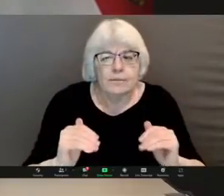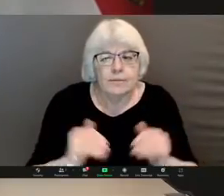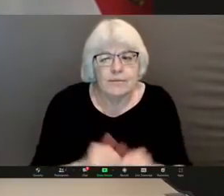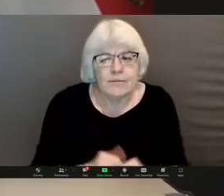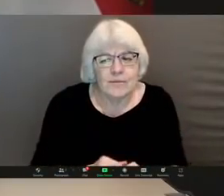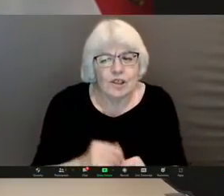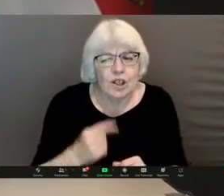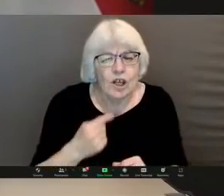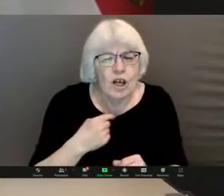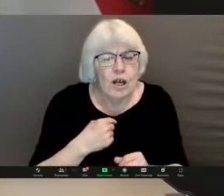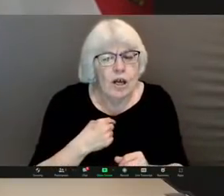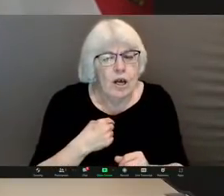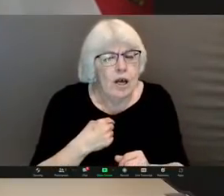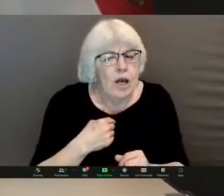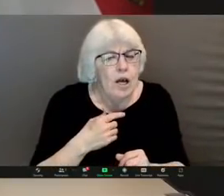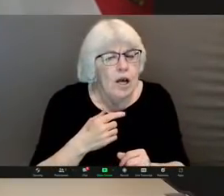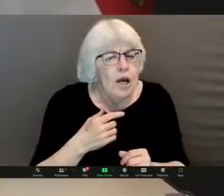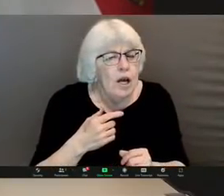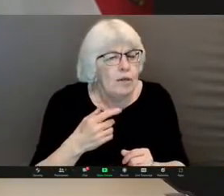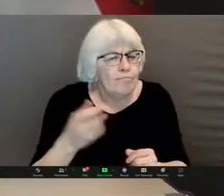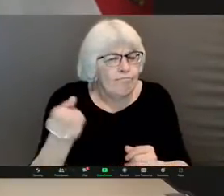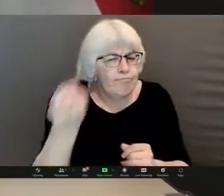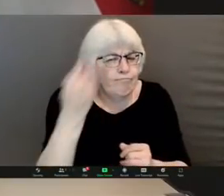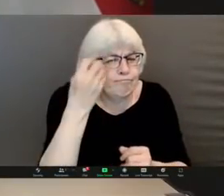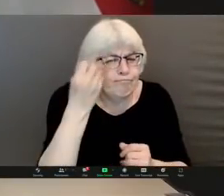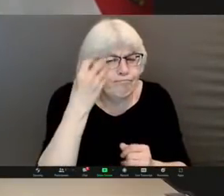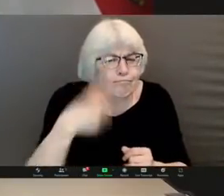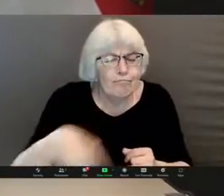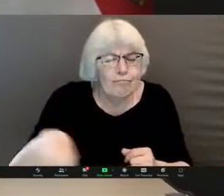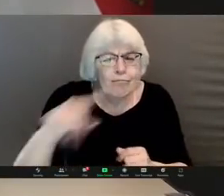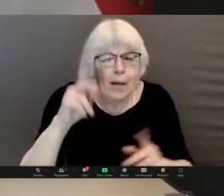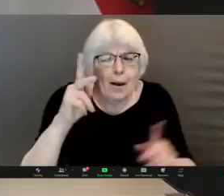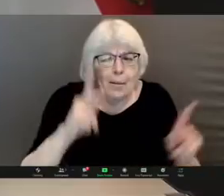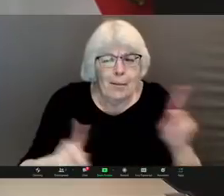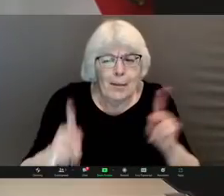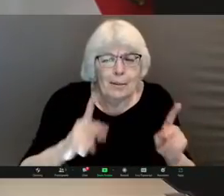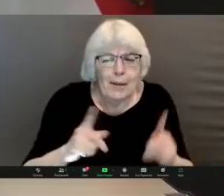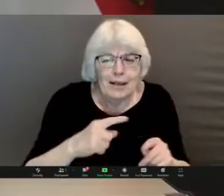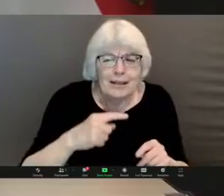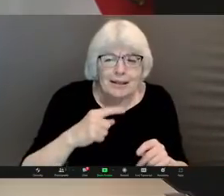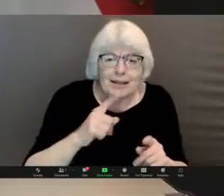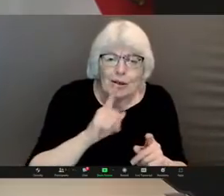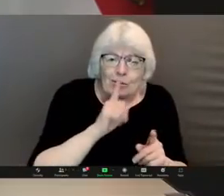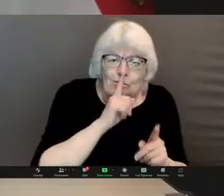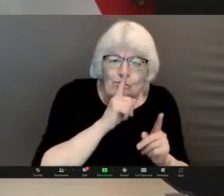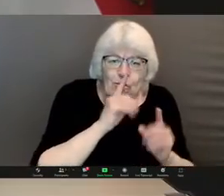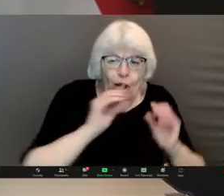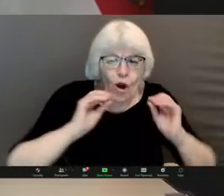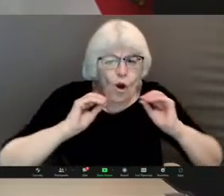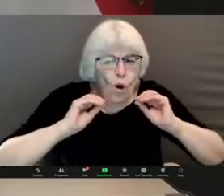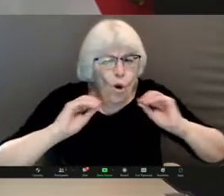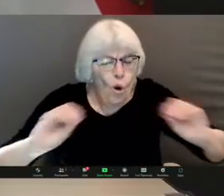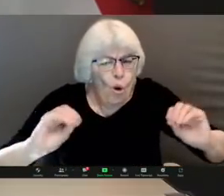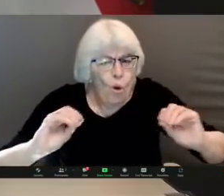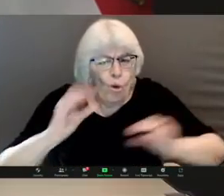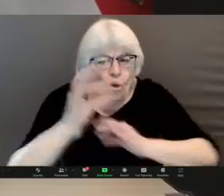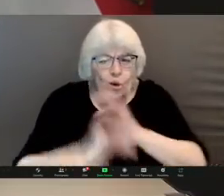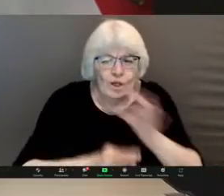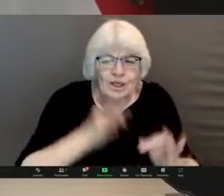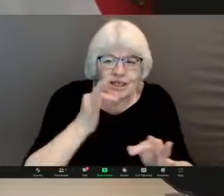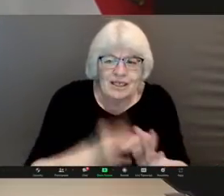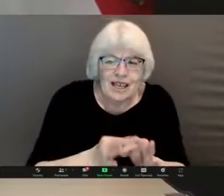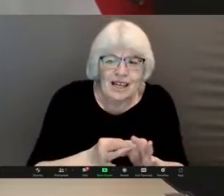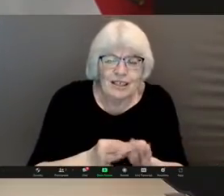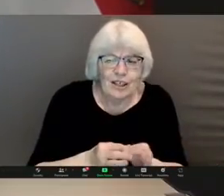at the bridge, possibly because things were so busy there and they were trying to move things along. Can you clarify whether that